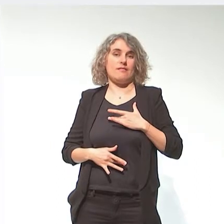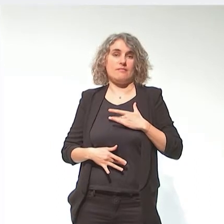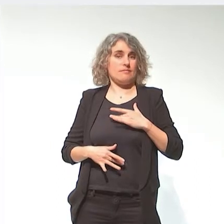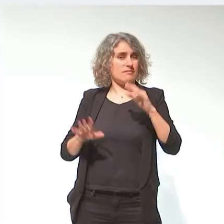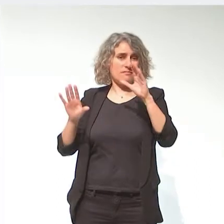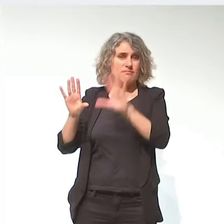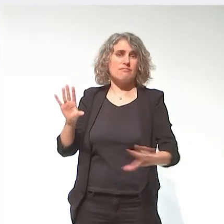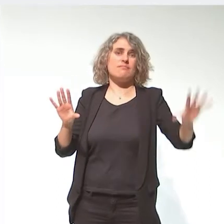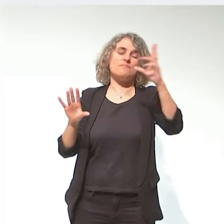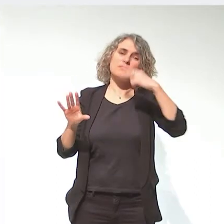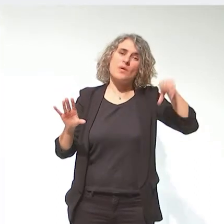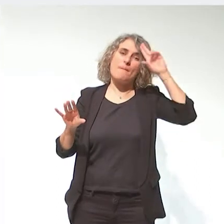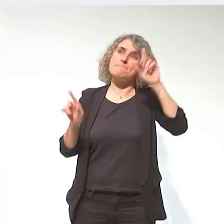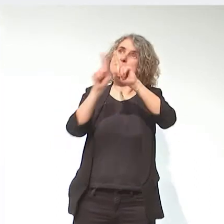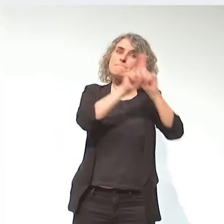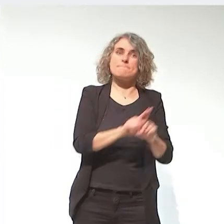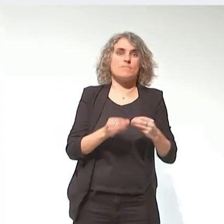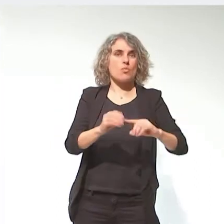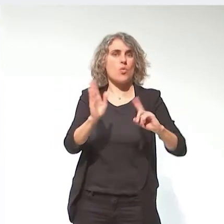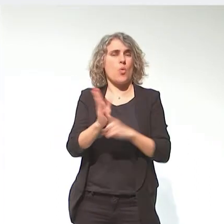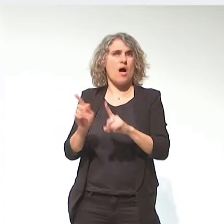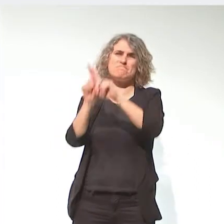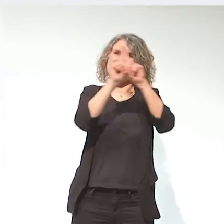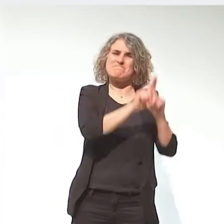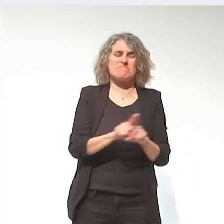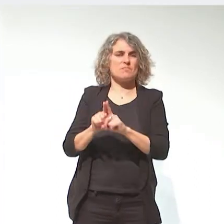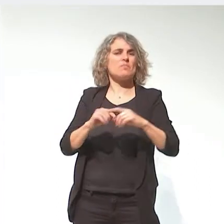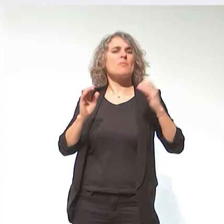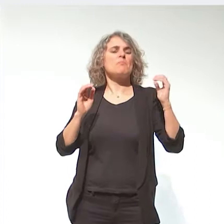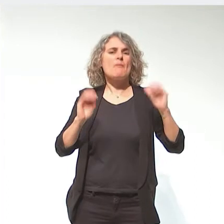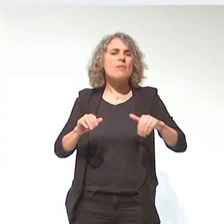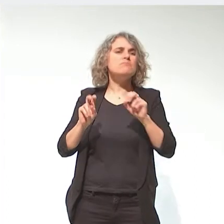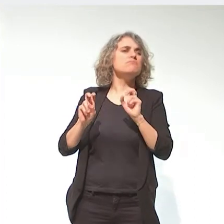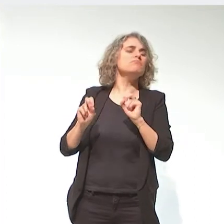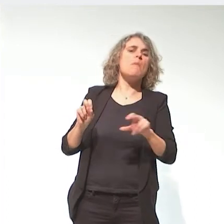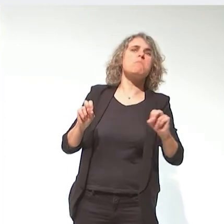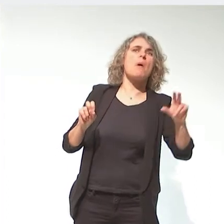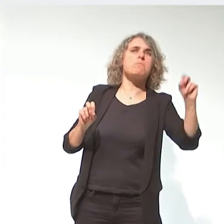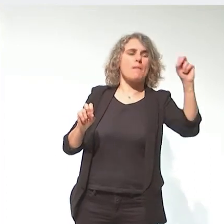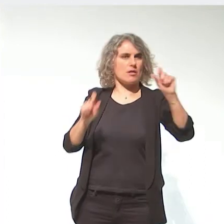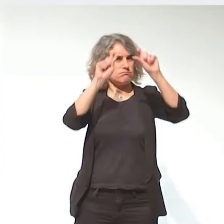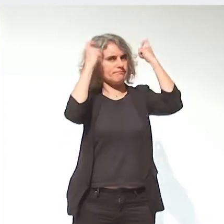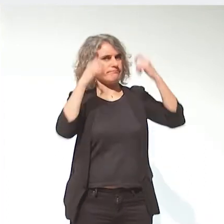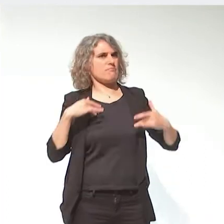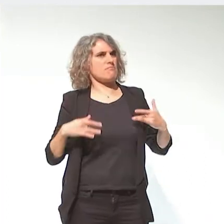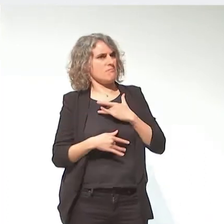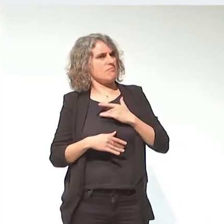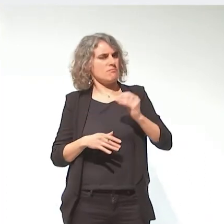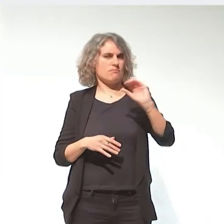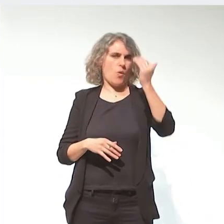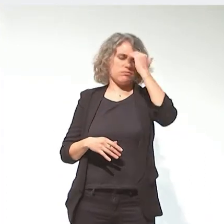cross-border recognition of disability status for card holders in full respect of member